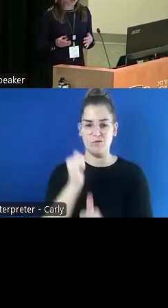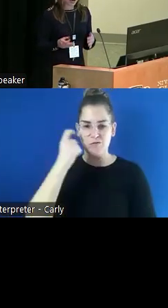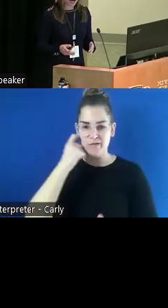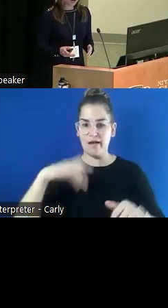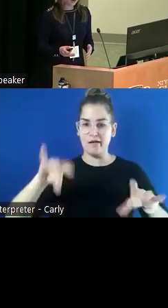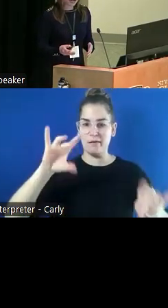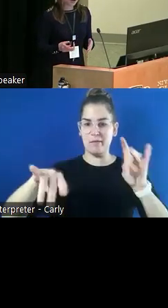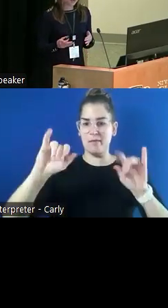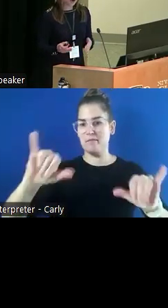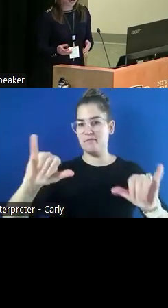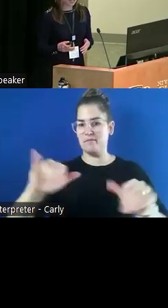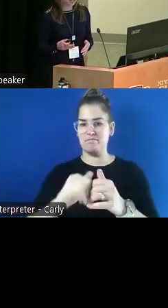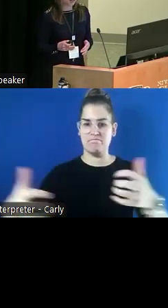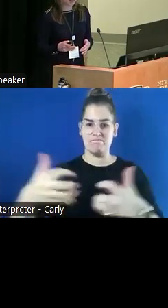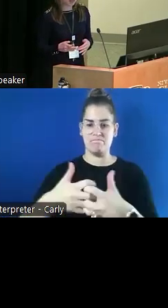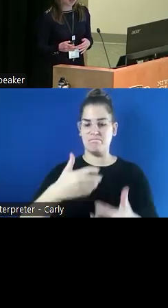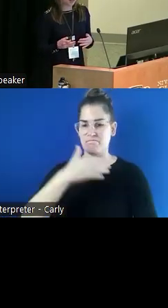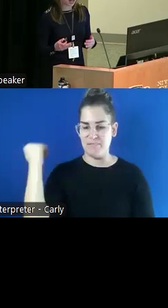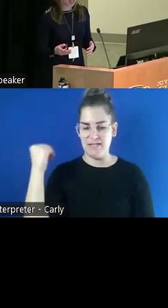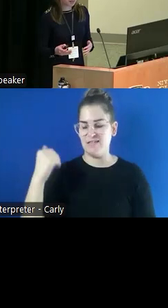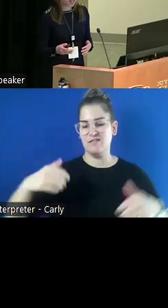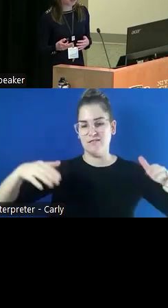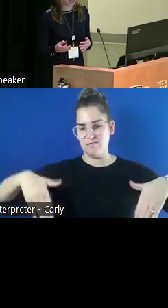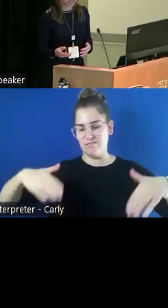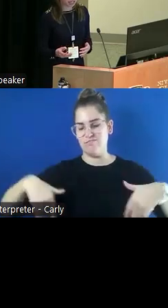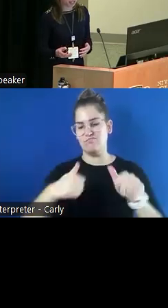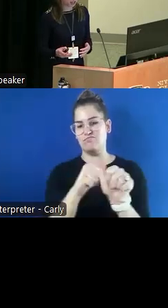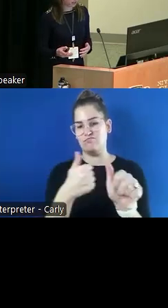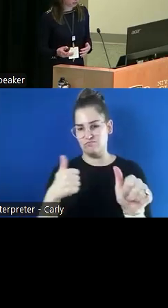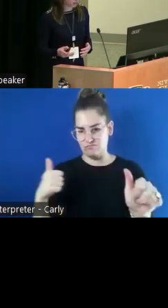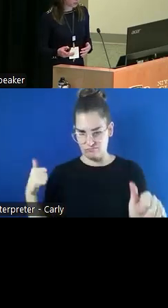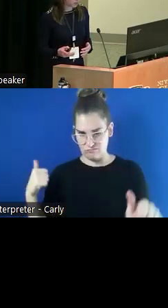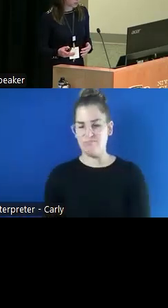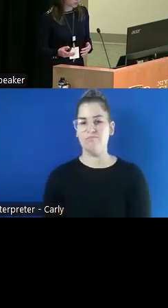of how and why negative symptoms develop and are maintained.